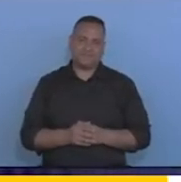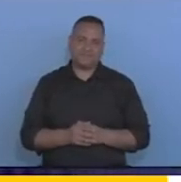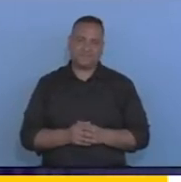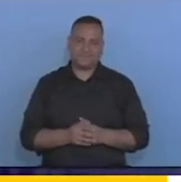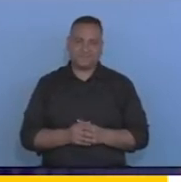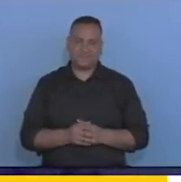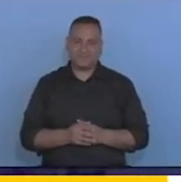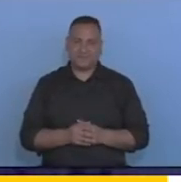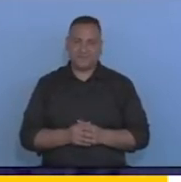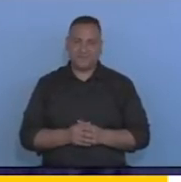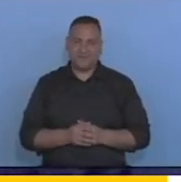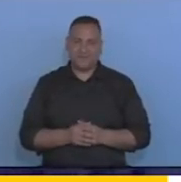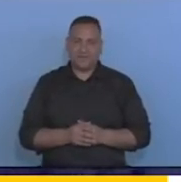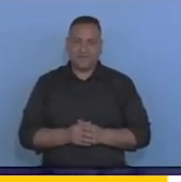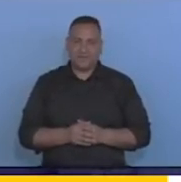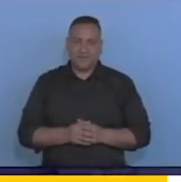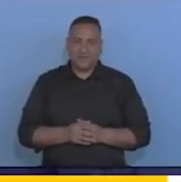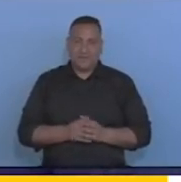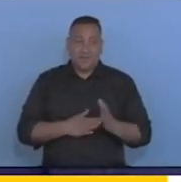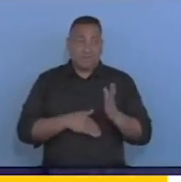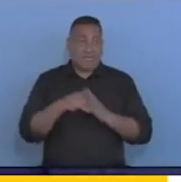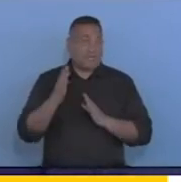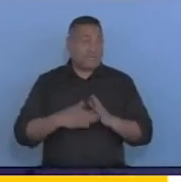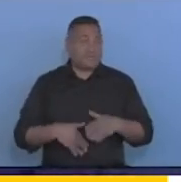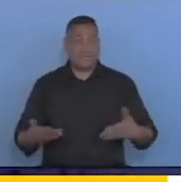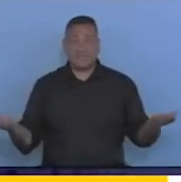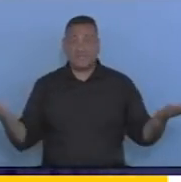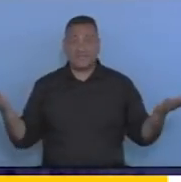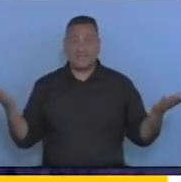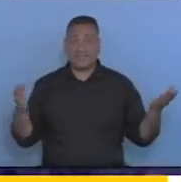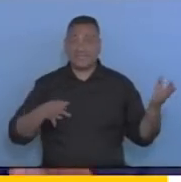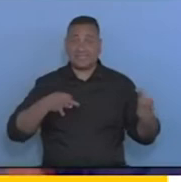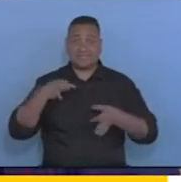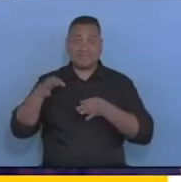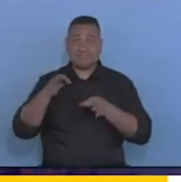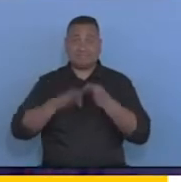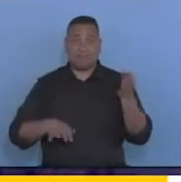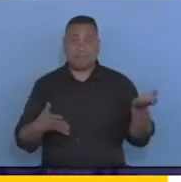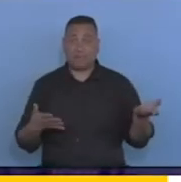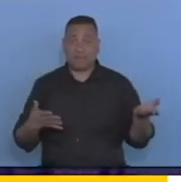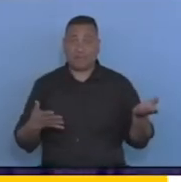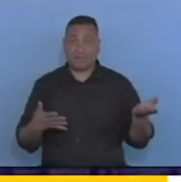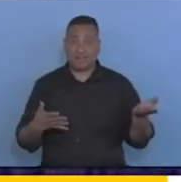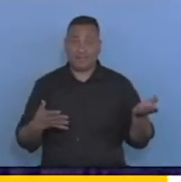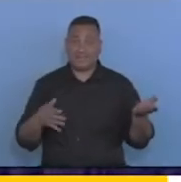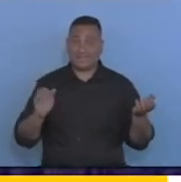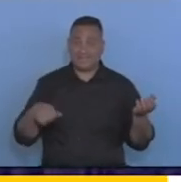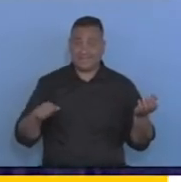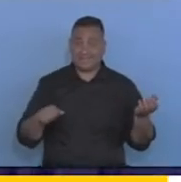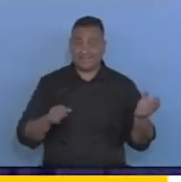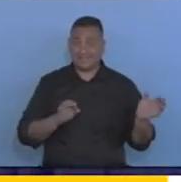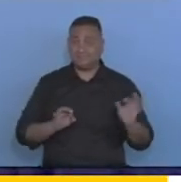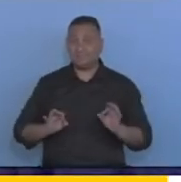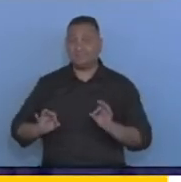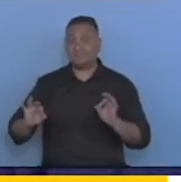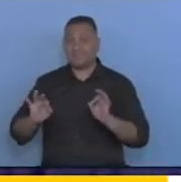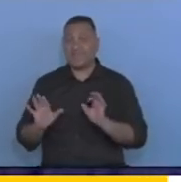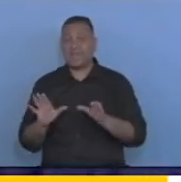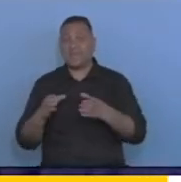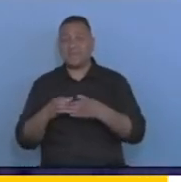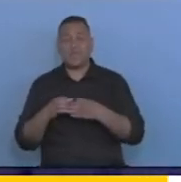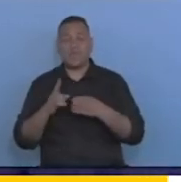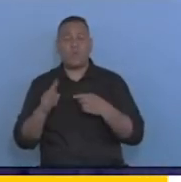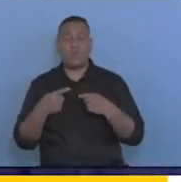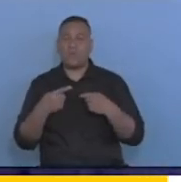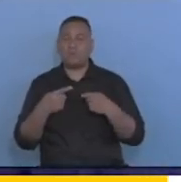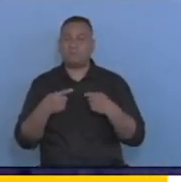So, there you have it. Just touching base on paint. As simple as that. And yes, he has said it. This is definitely an industry that will always be in demand. And